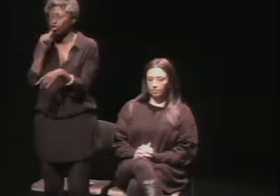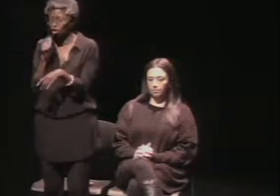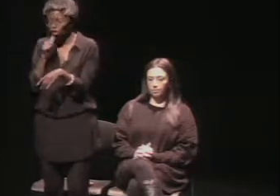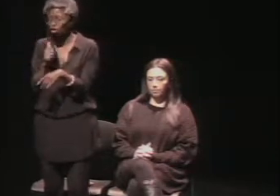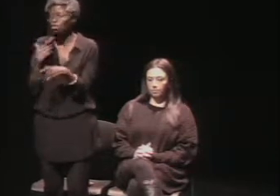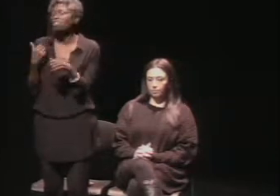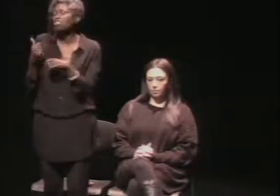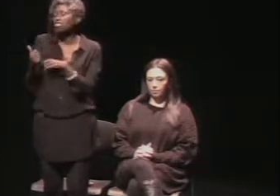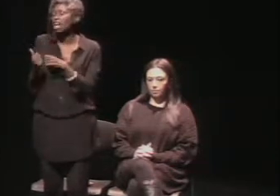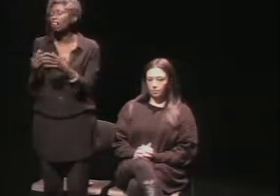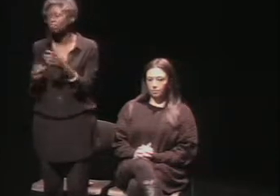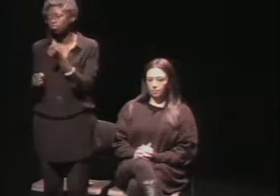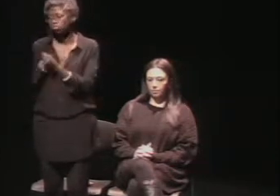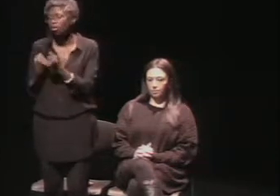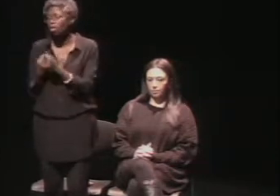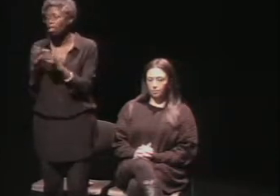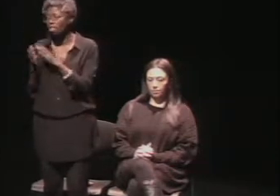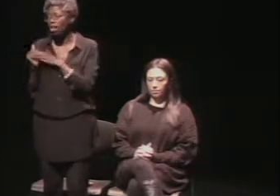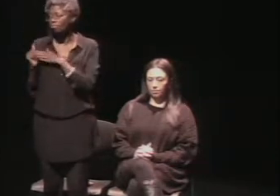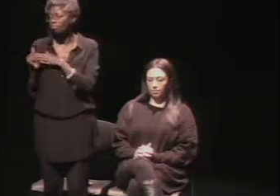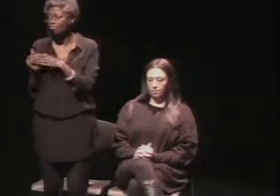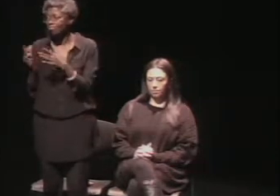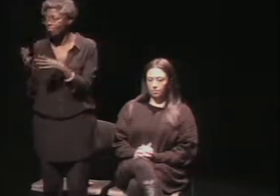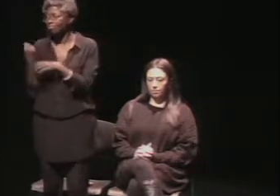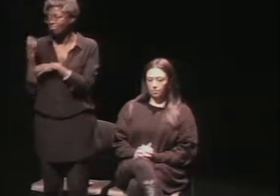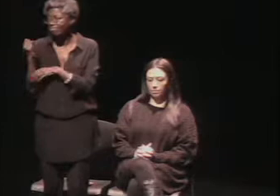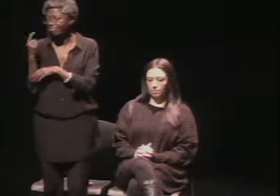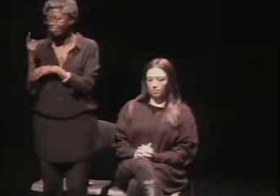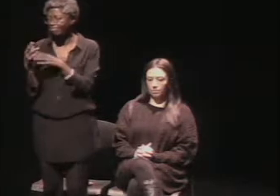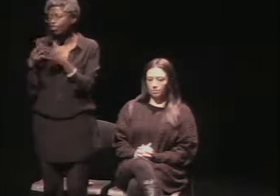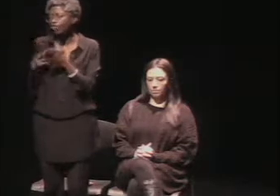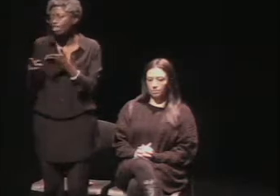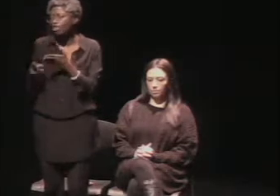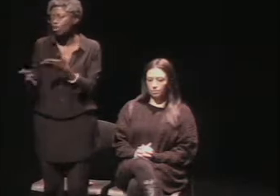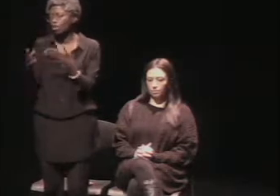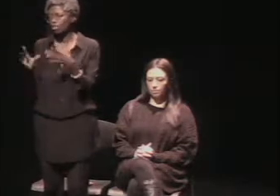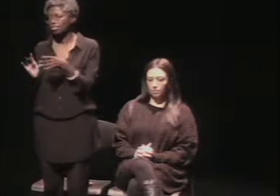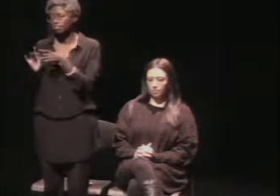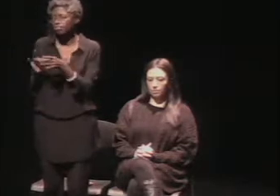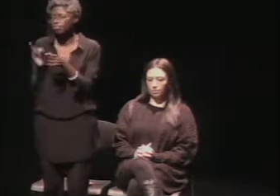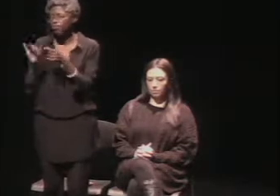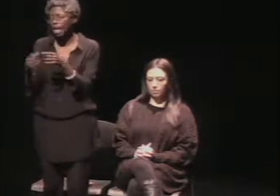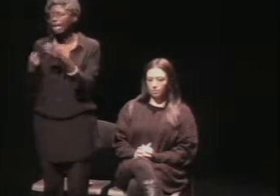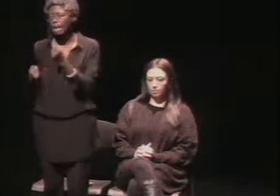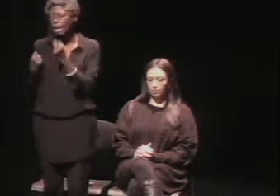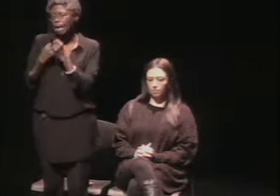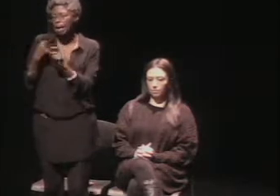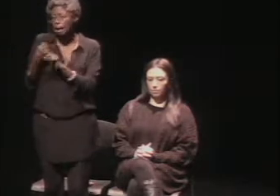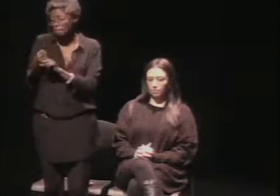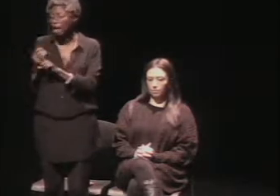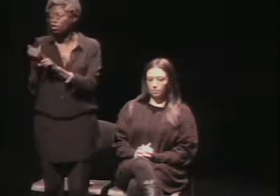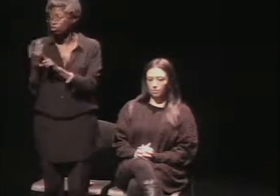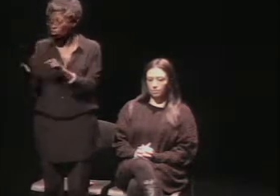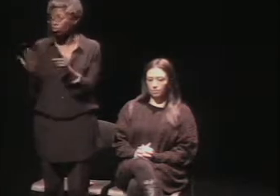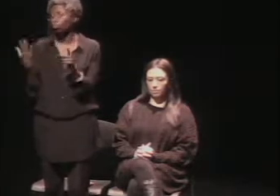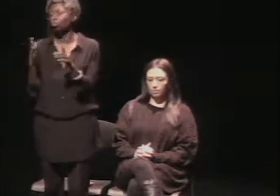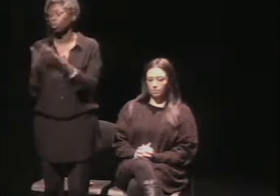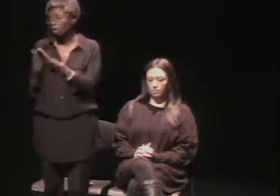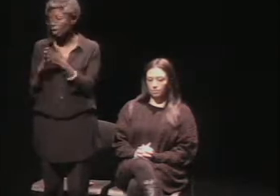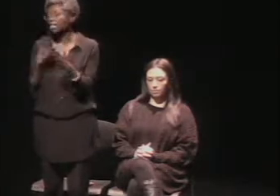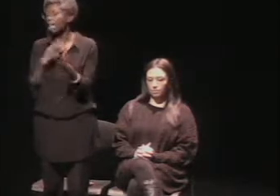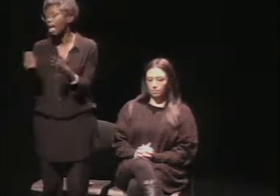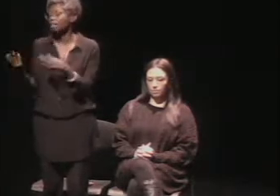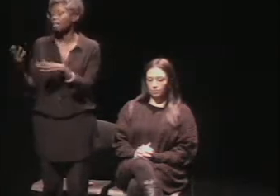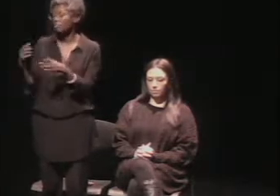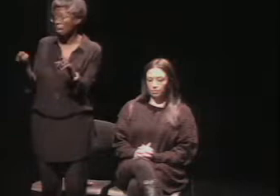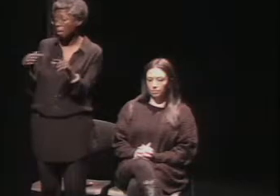various campaigns focused on increasing access to resources and support for impacted communities, including the Me Too movement, which to